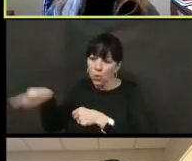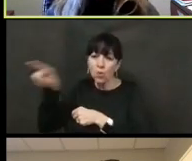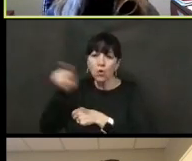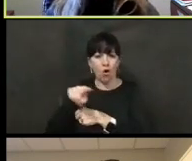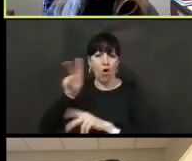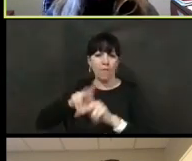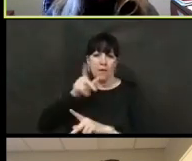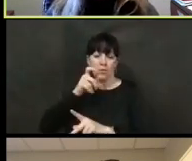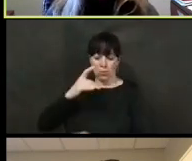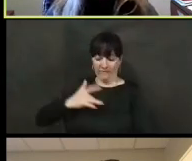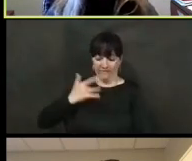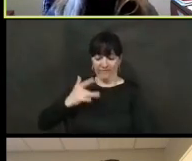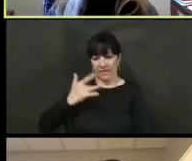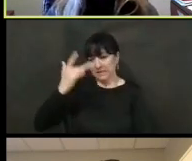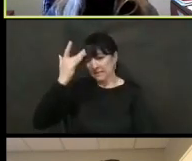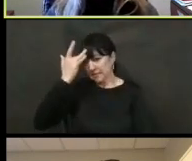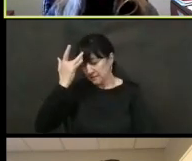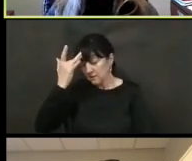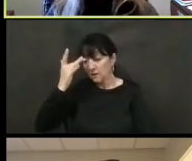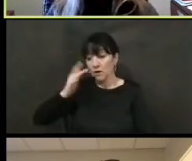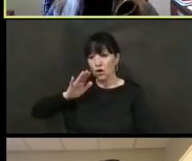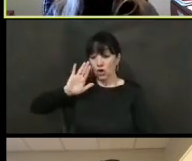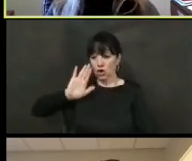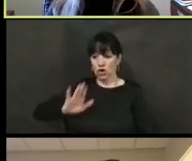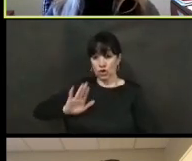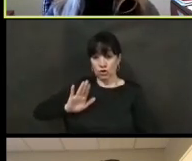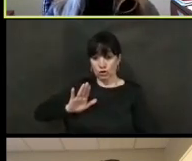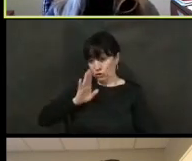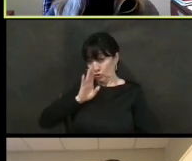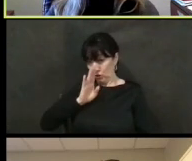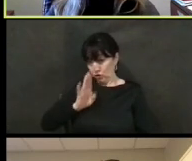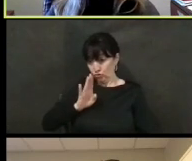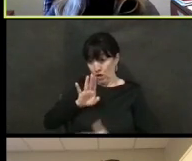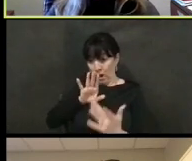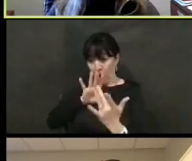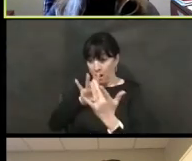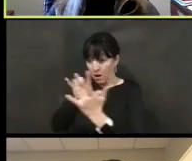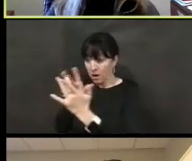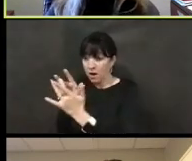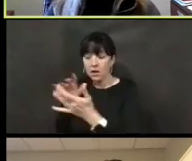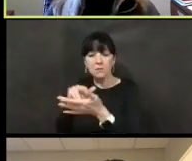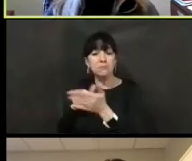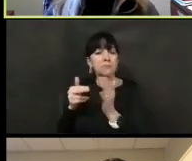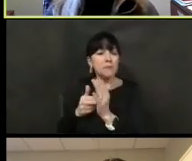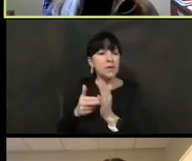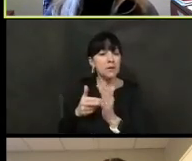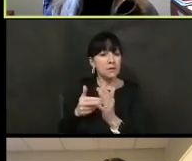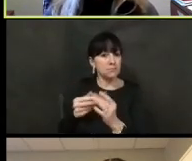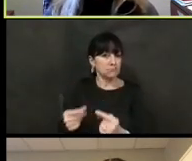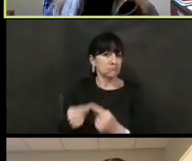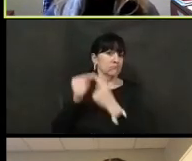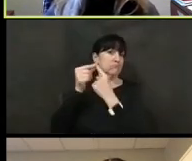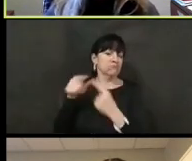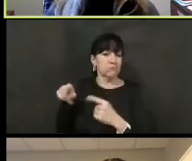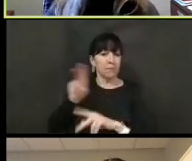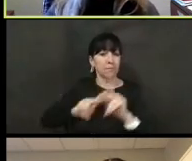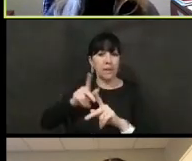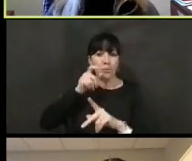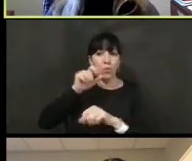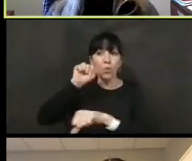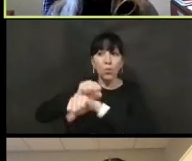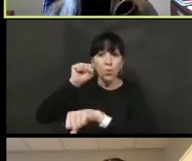are their direct contacts, especially those who are essential employees, as well as people in